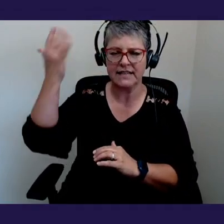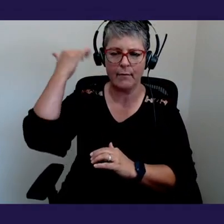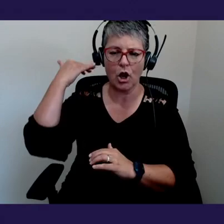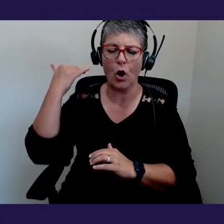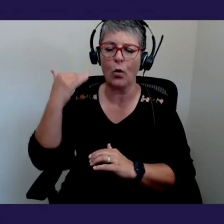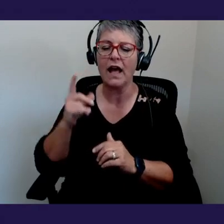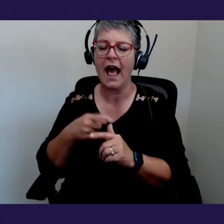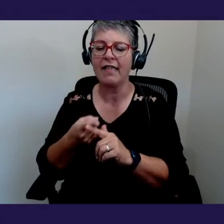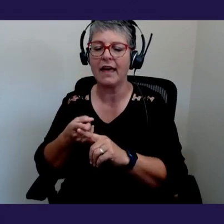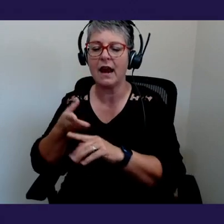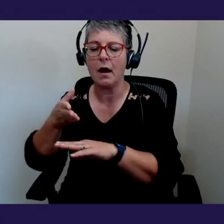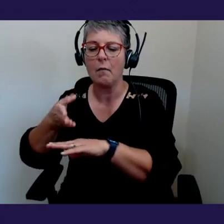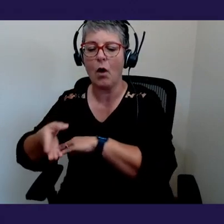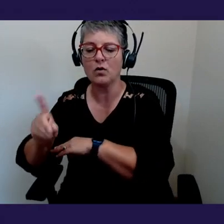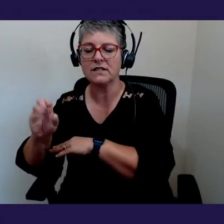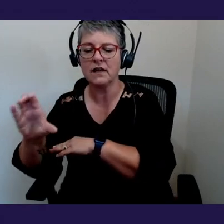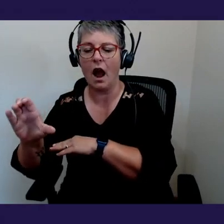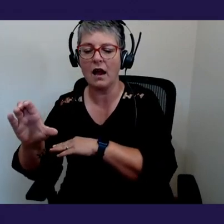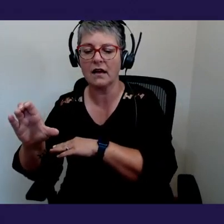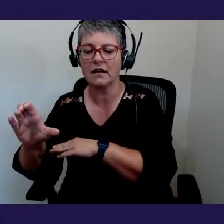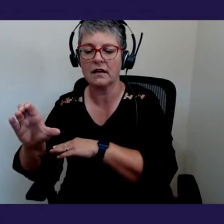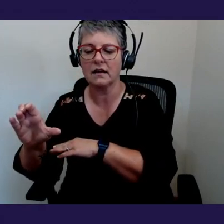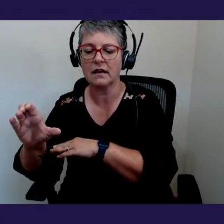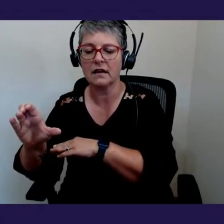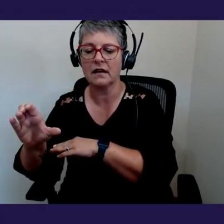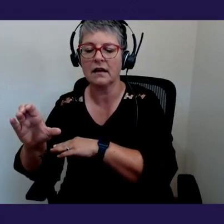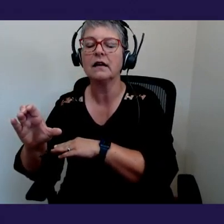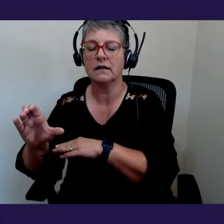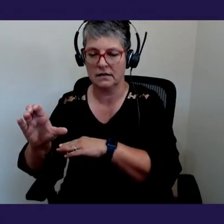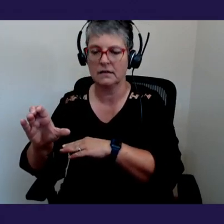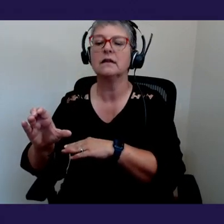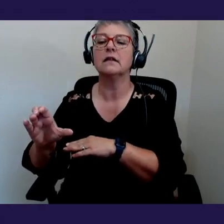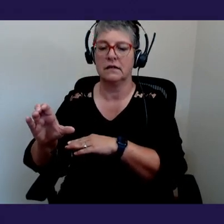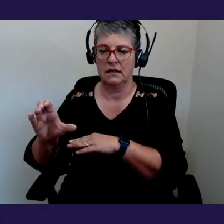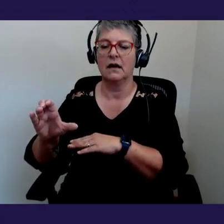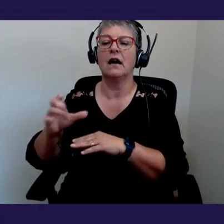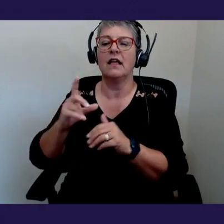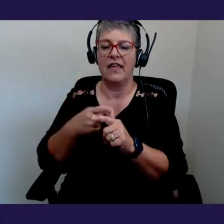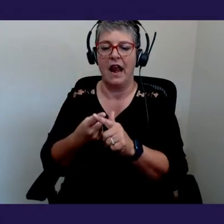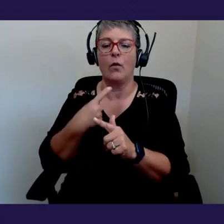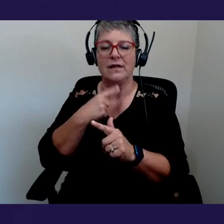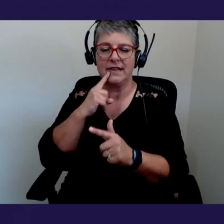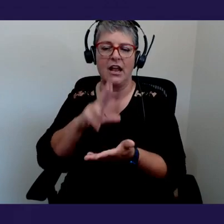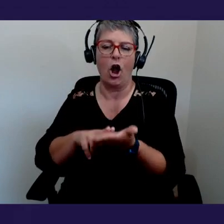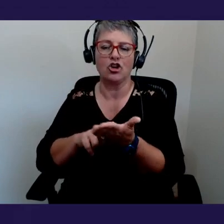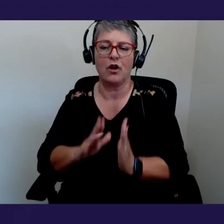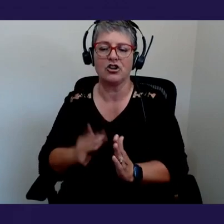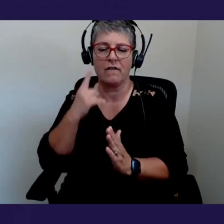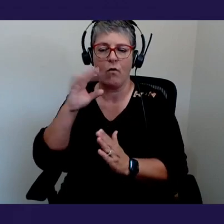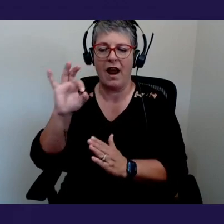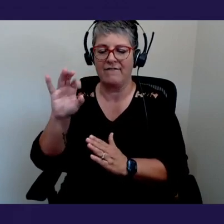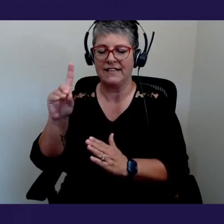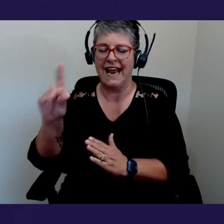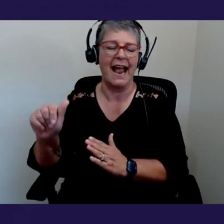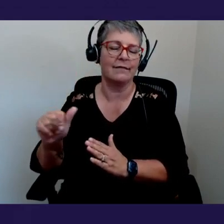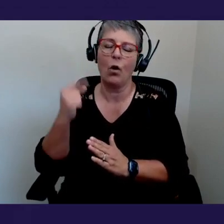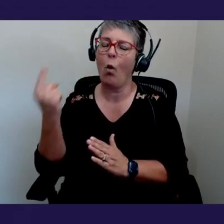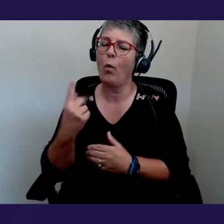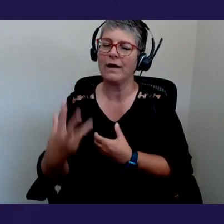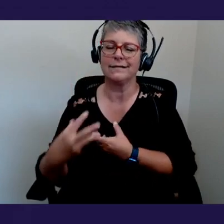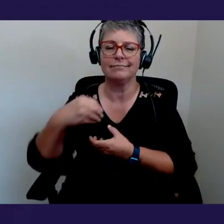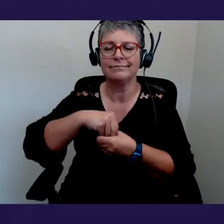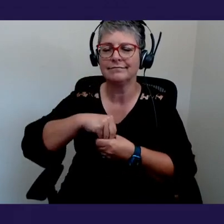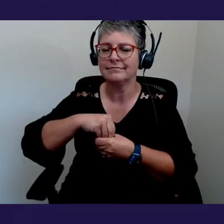at CDC, and after CDC, I was a contractor for FDA, always in health communications and media